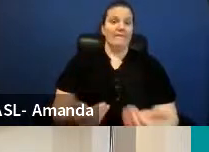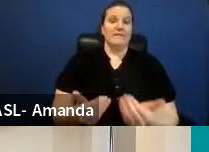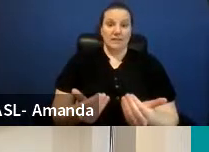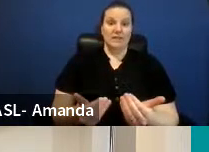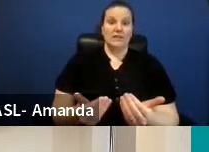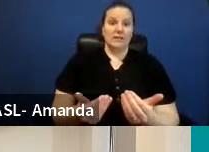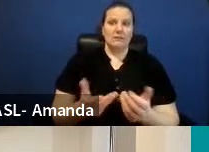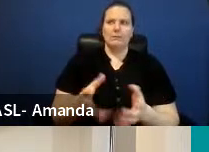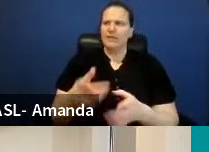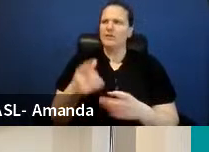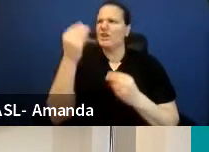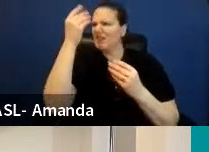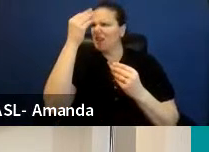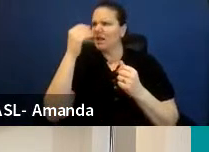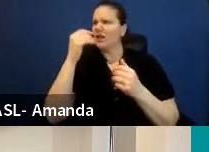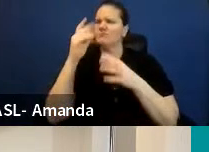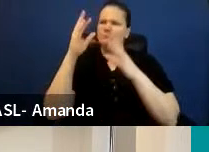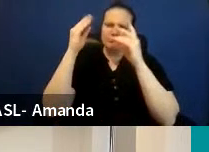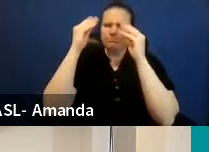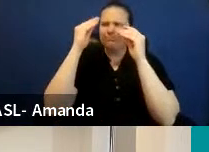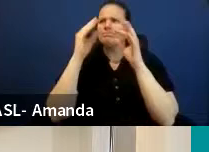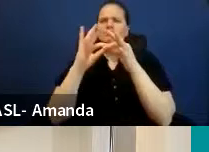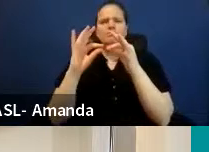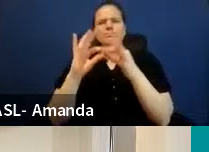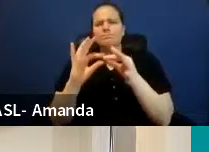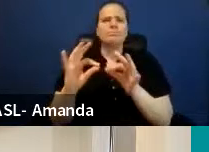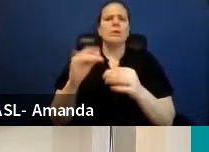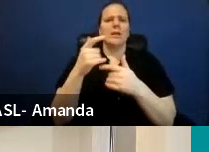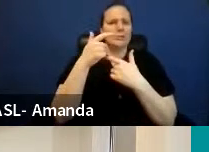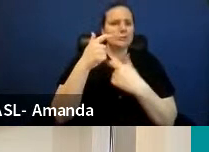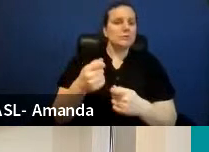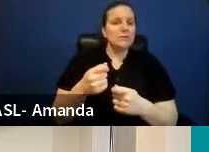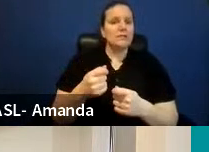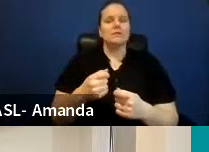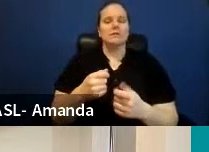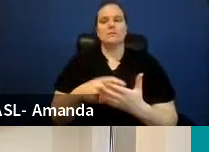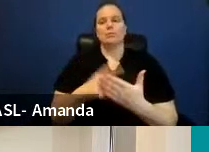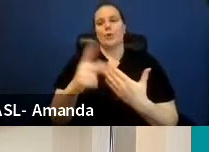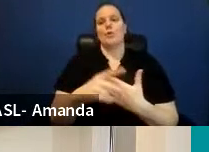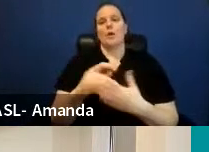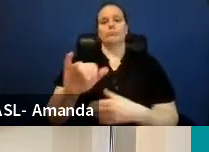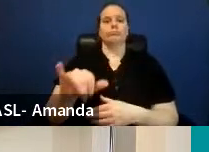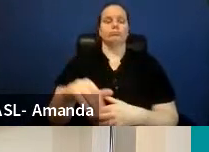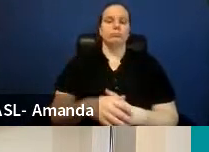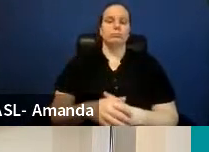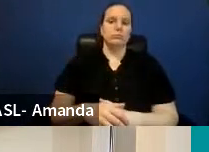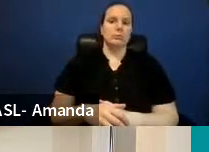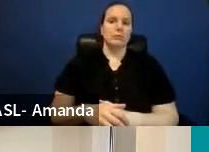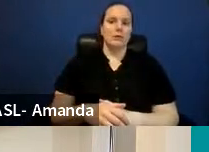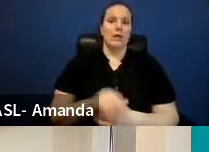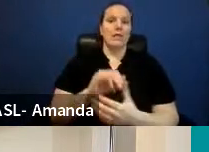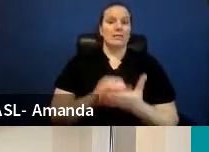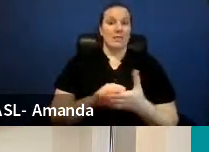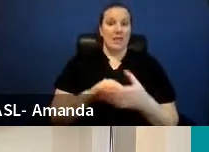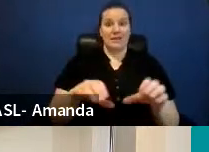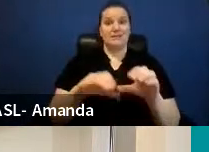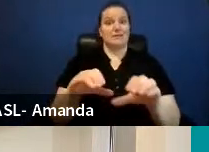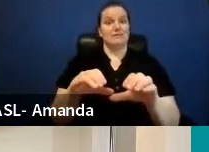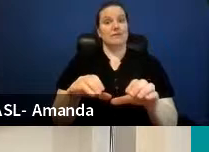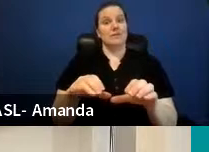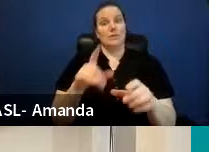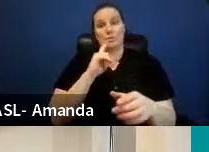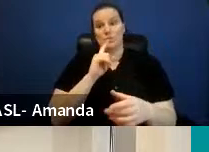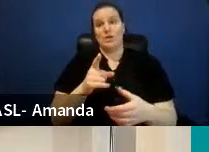way and are interested in the program. So those types of activities